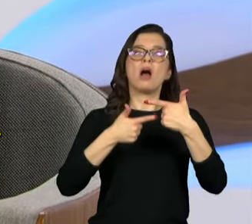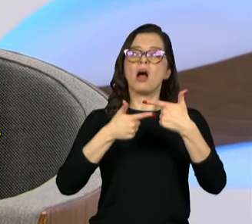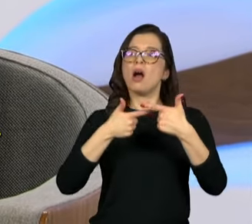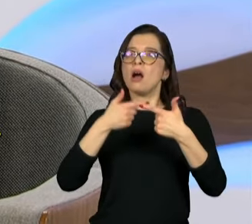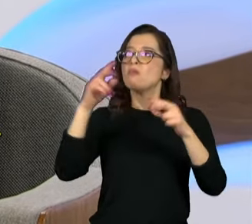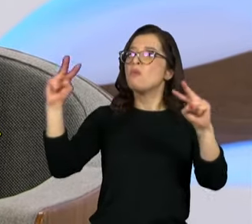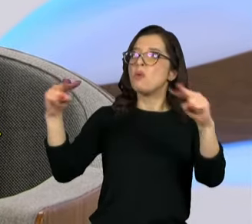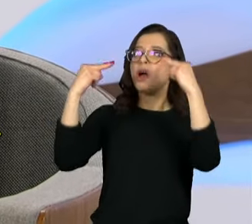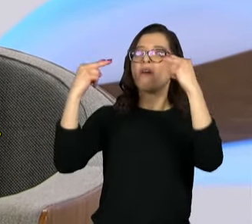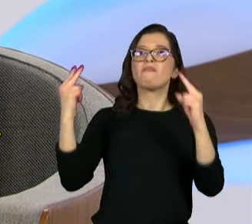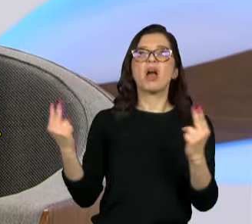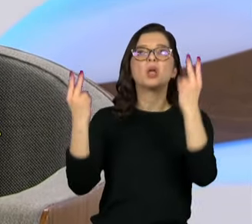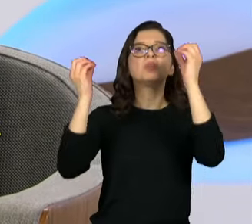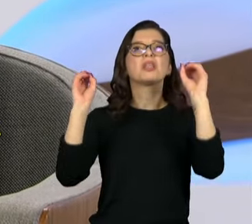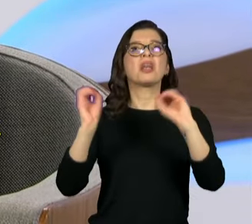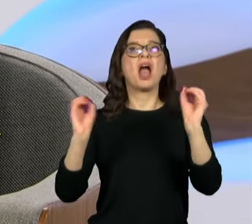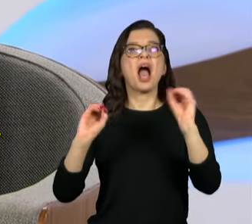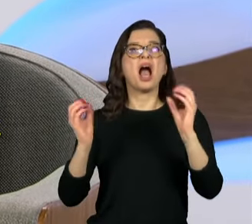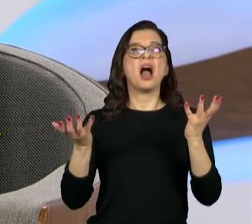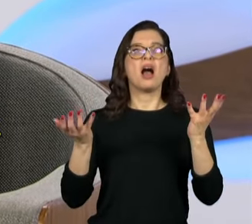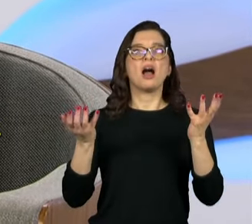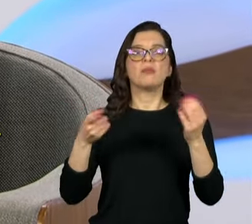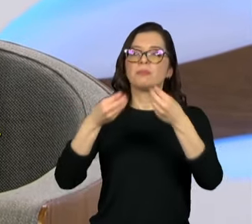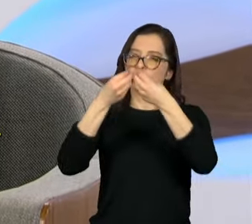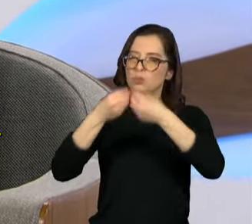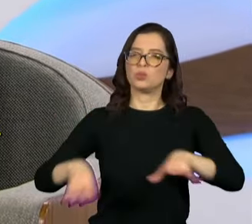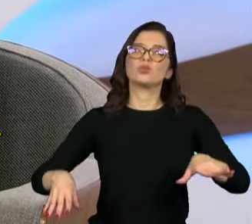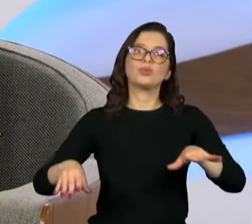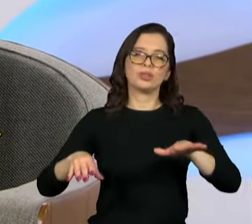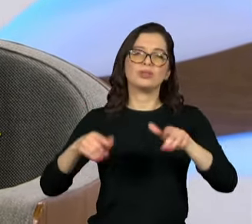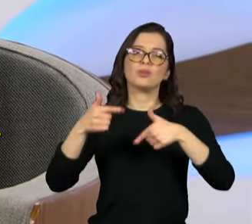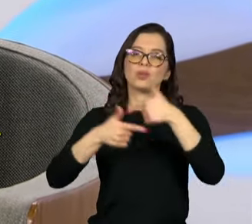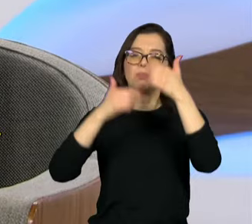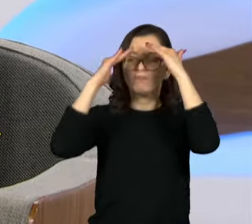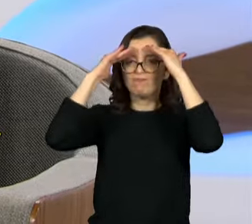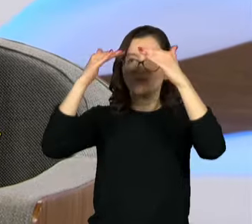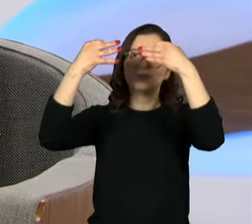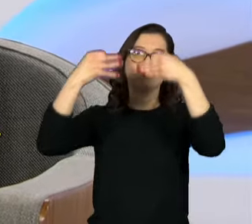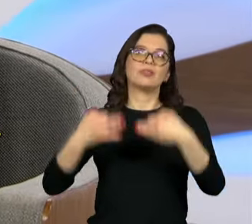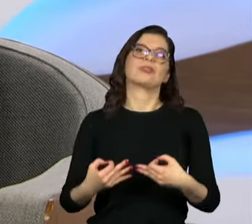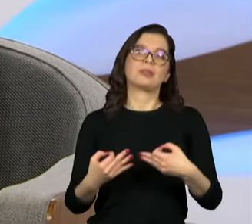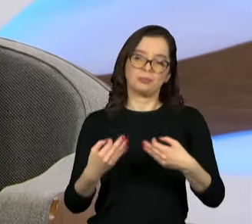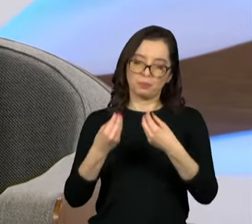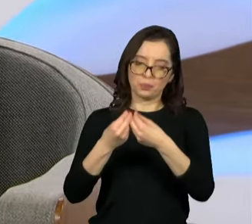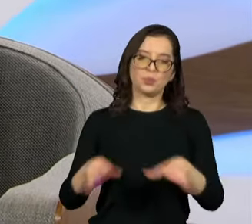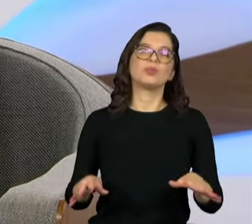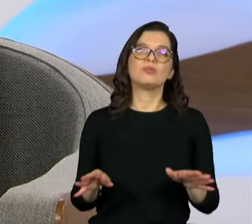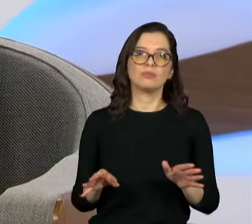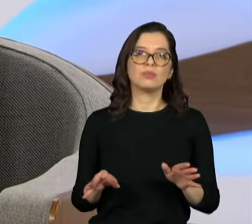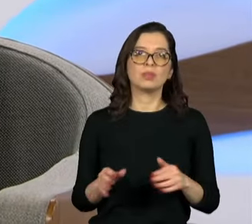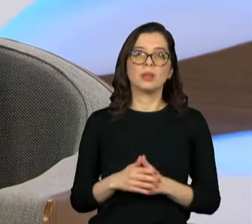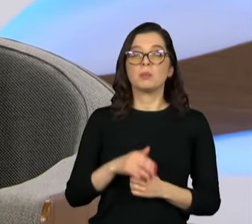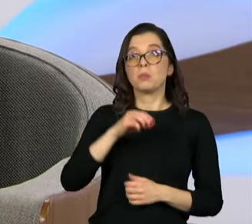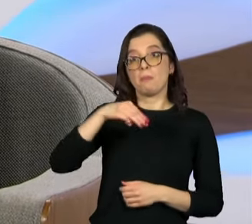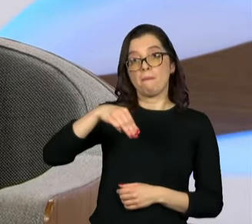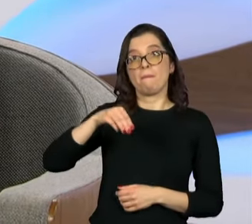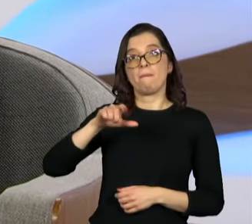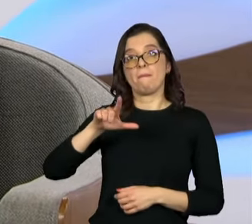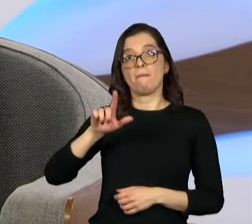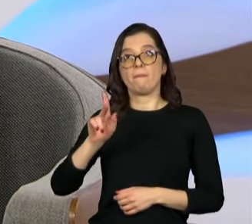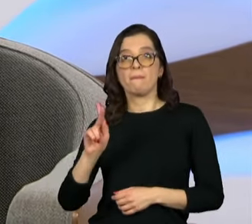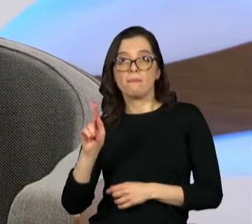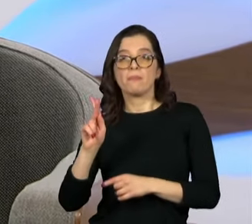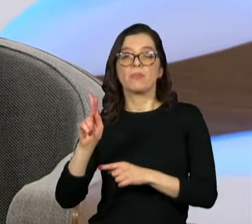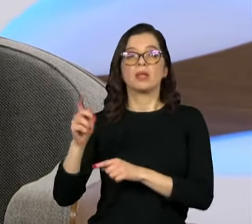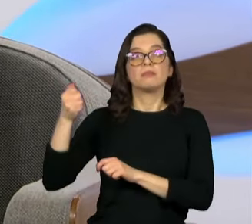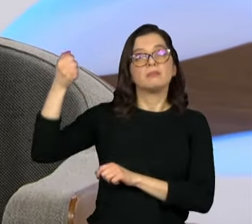or honored or recognized. And so this goes to the dignity of work. Martin Luther King put